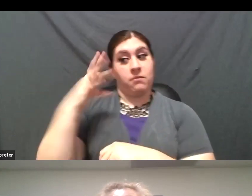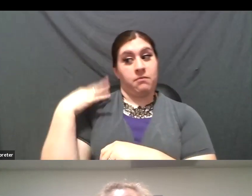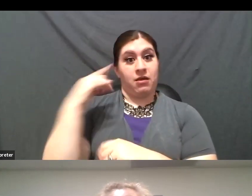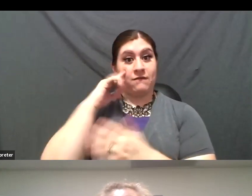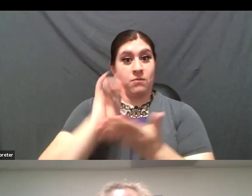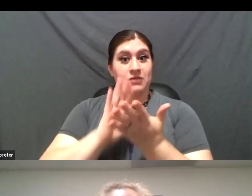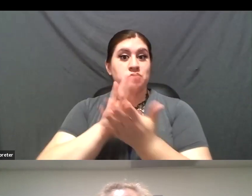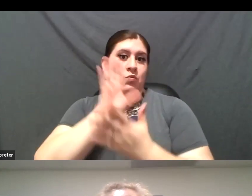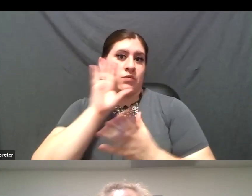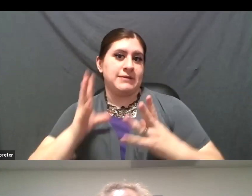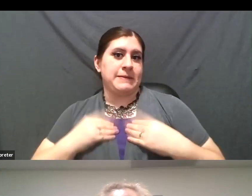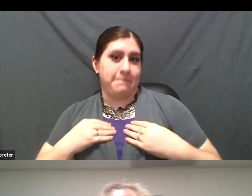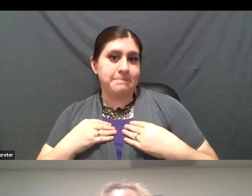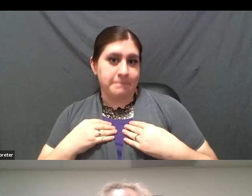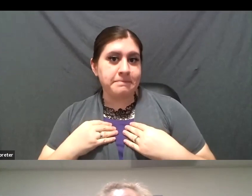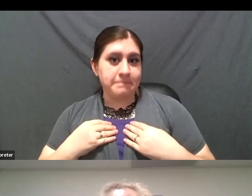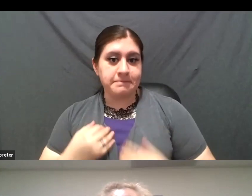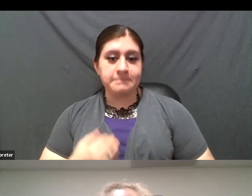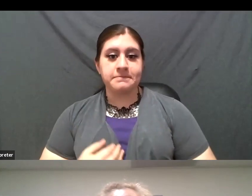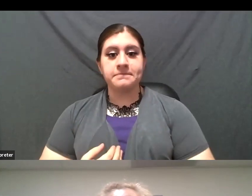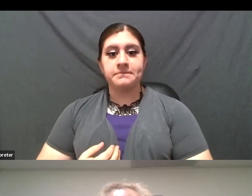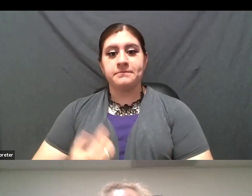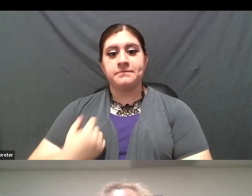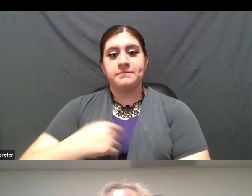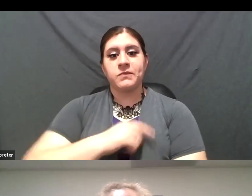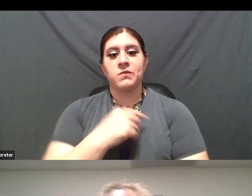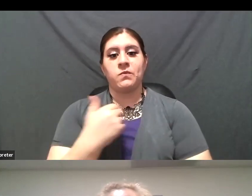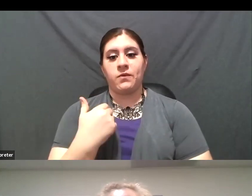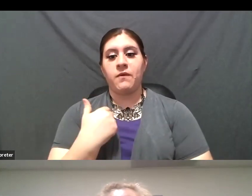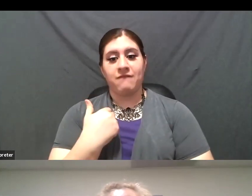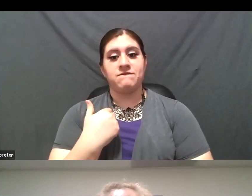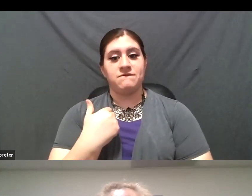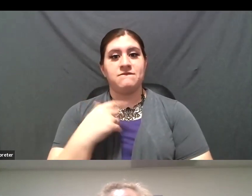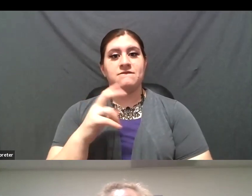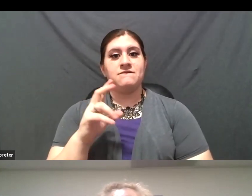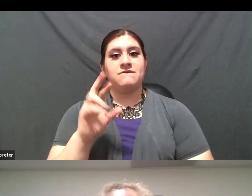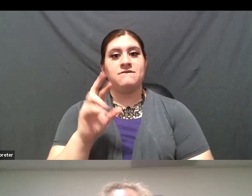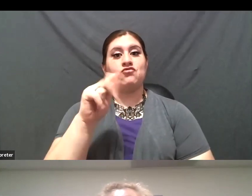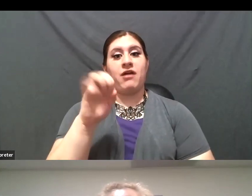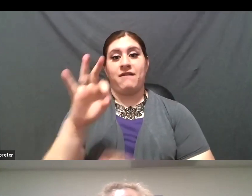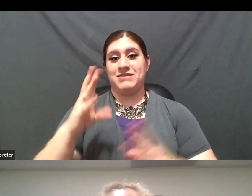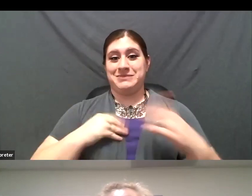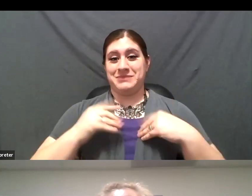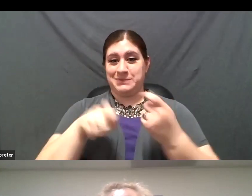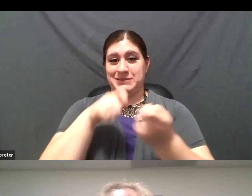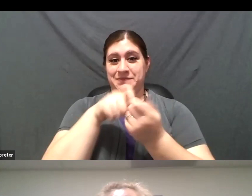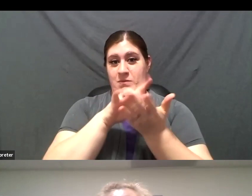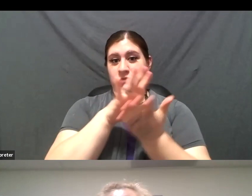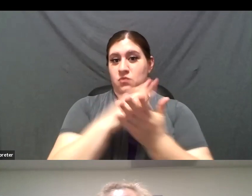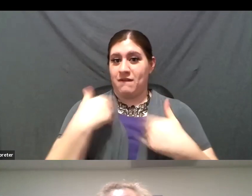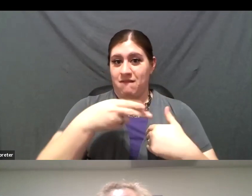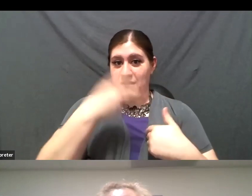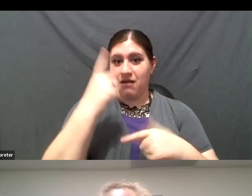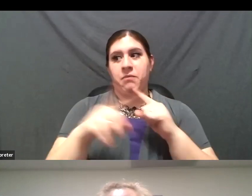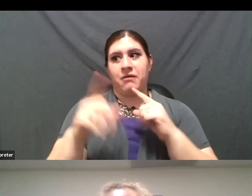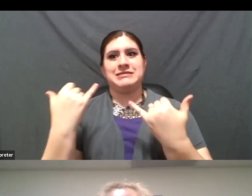school are accepted. And so we have a rate of acceptance, particularly in the medical school, but we also do very well